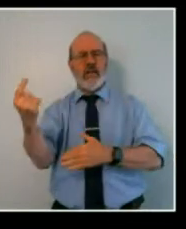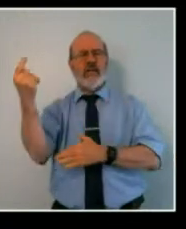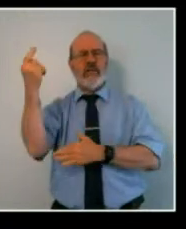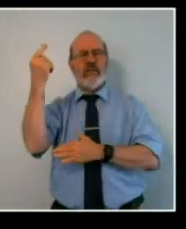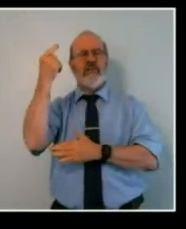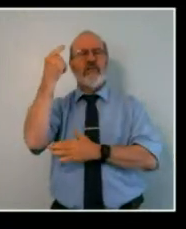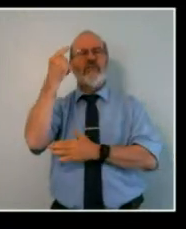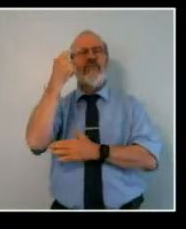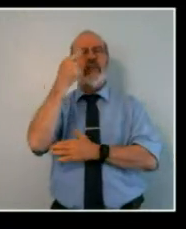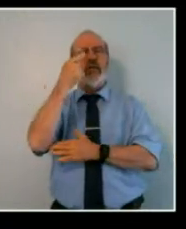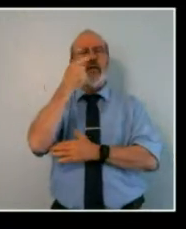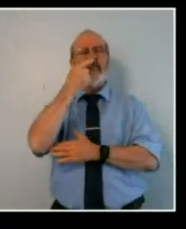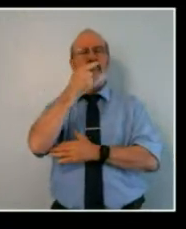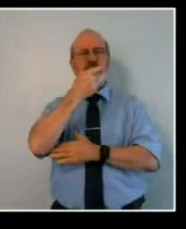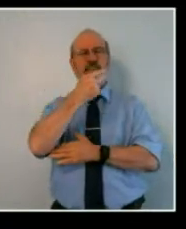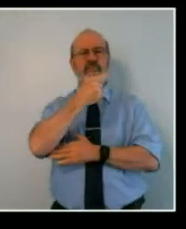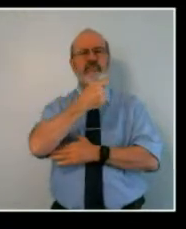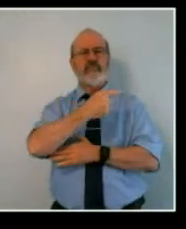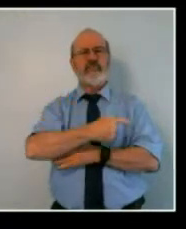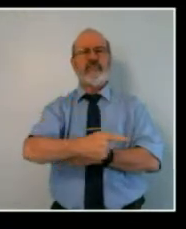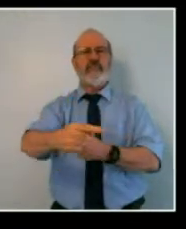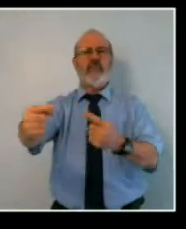of today.